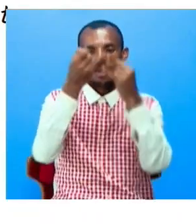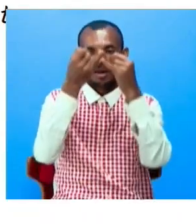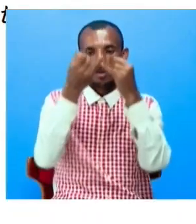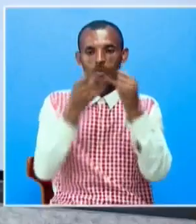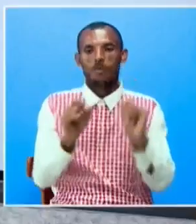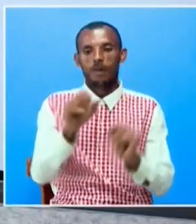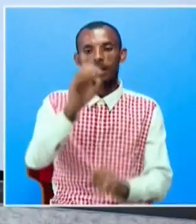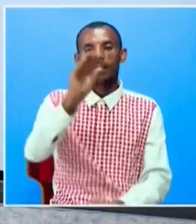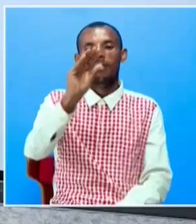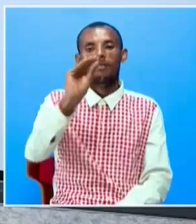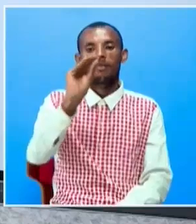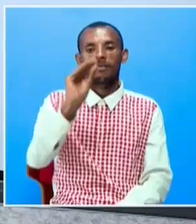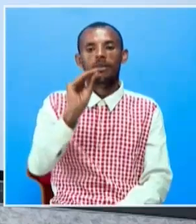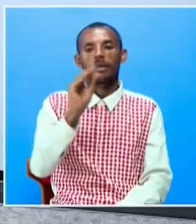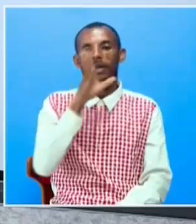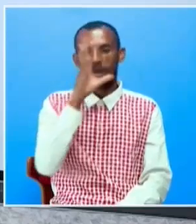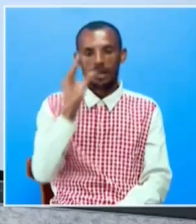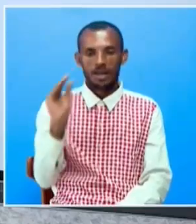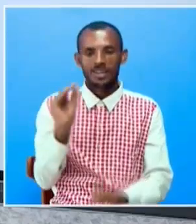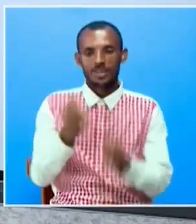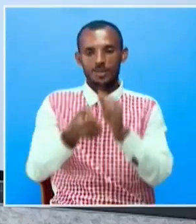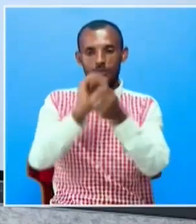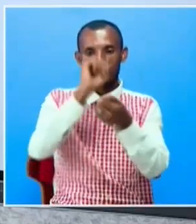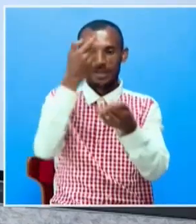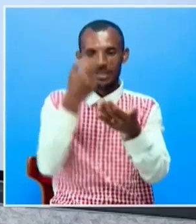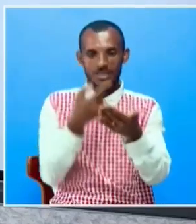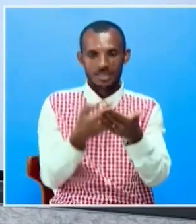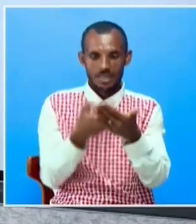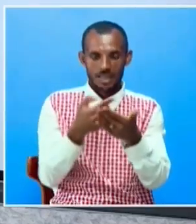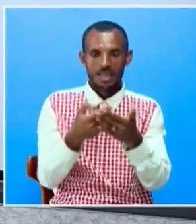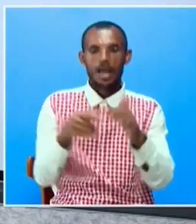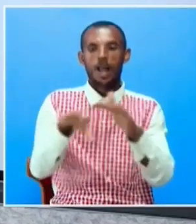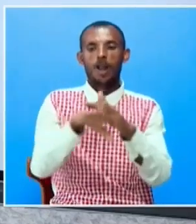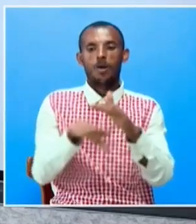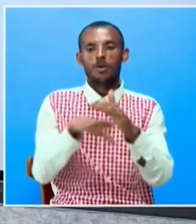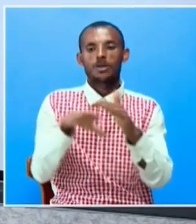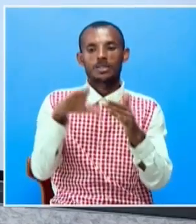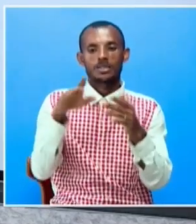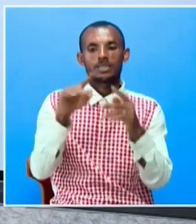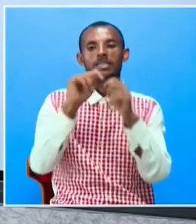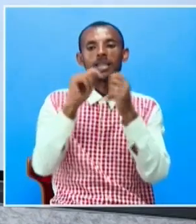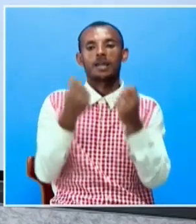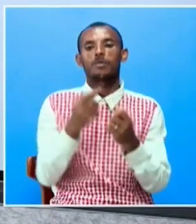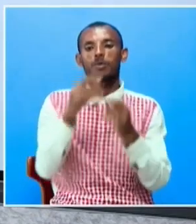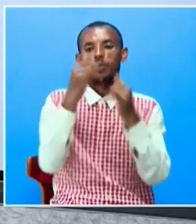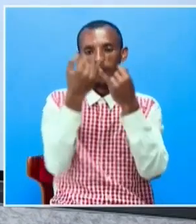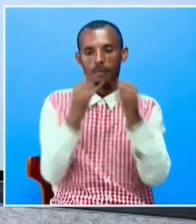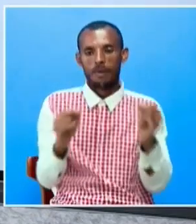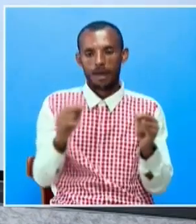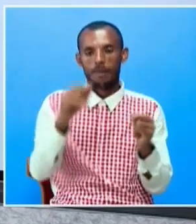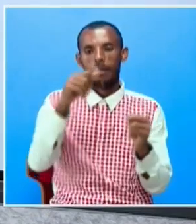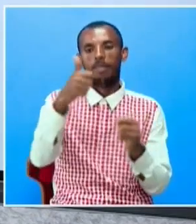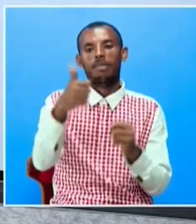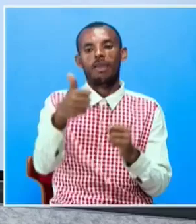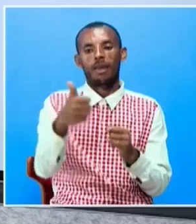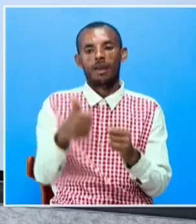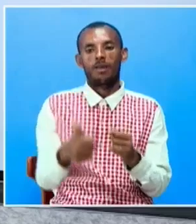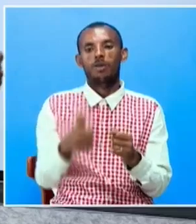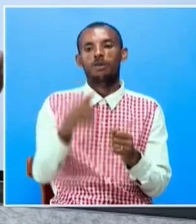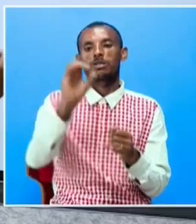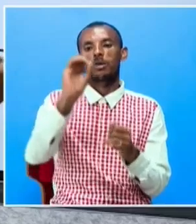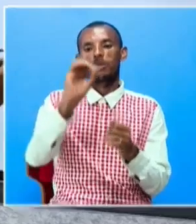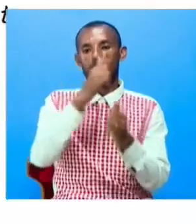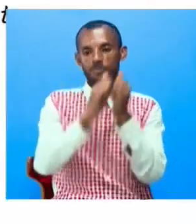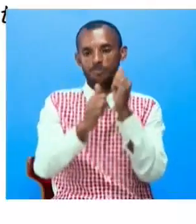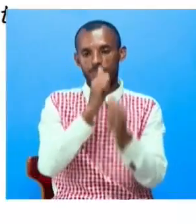50, and to convert this into lowest term, simply you divide by 10 or you cancel out this two, and